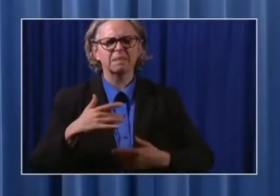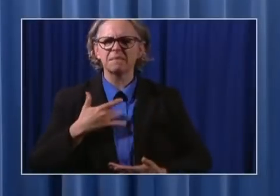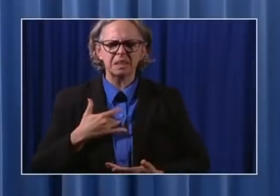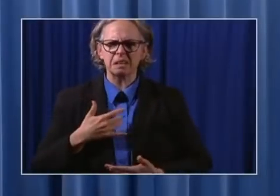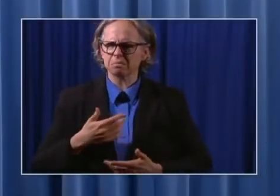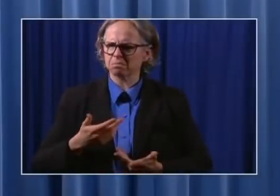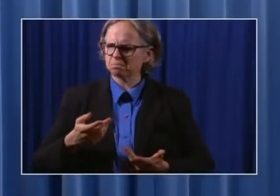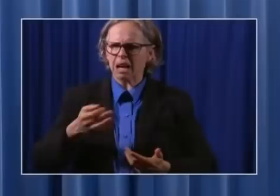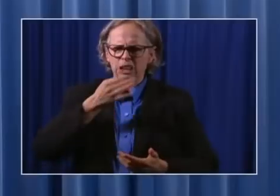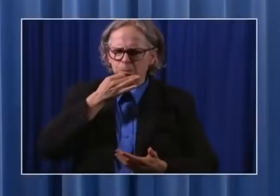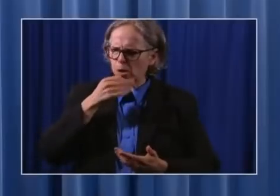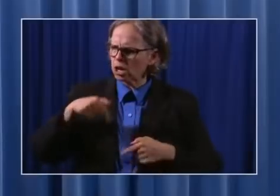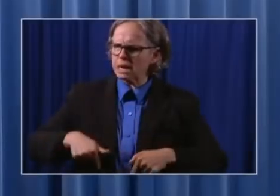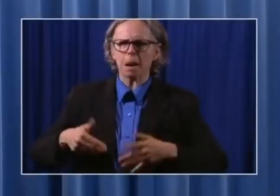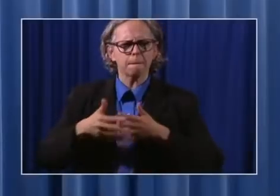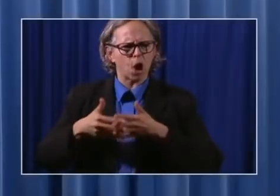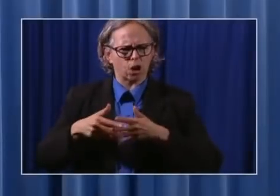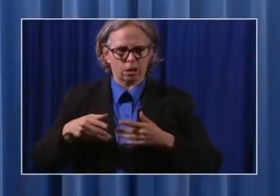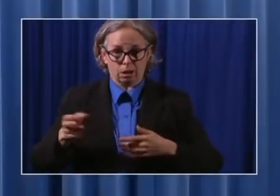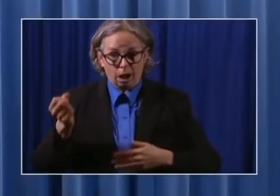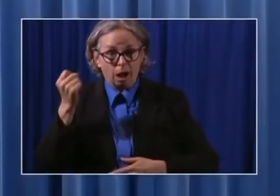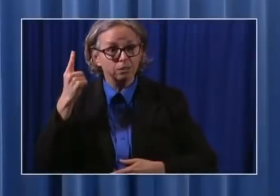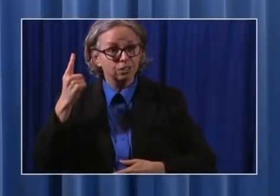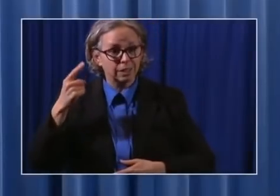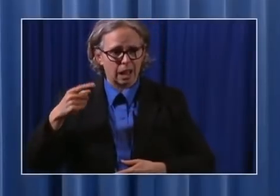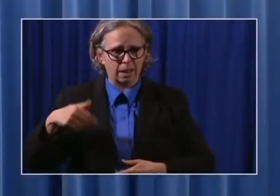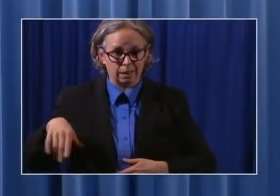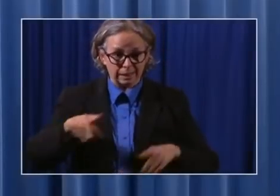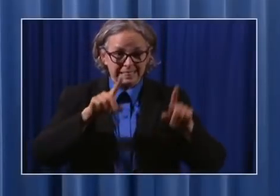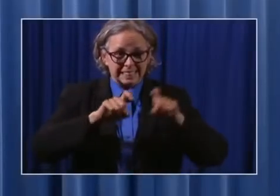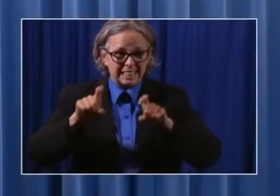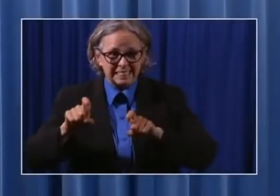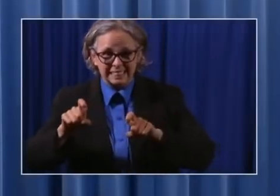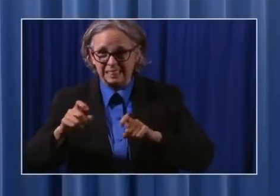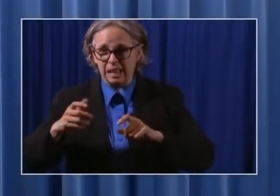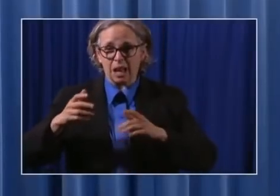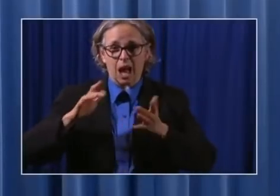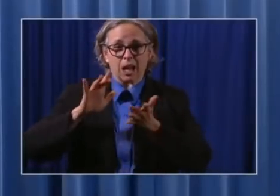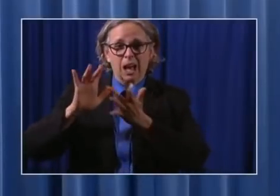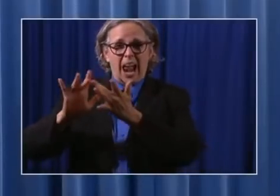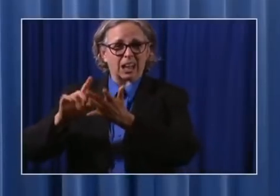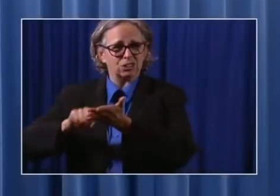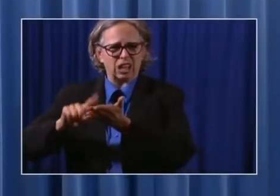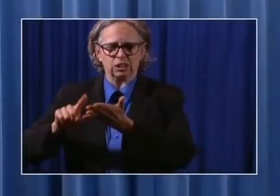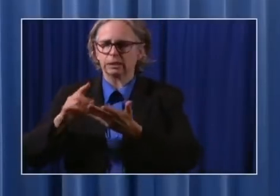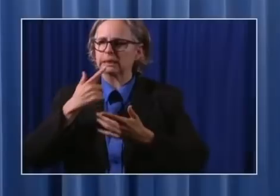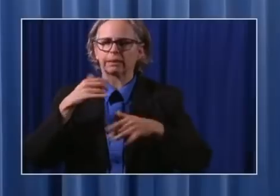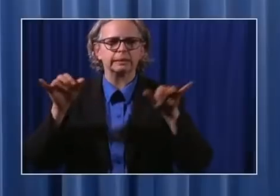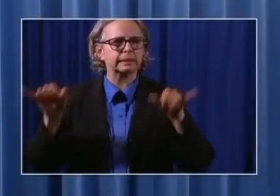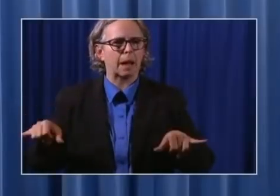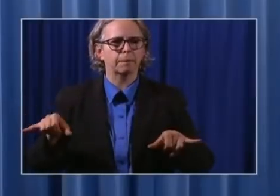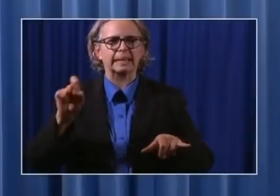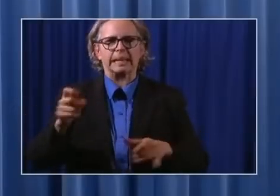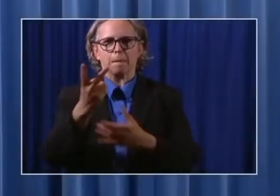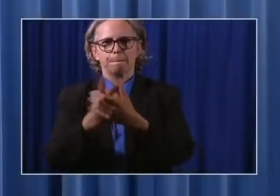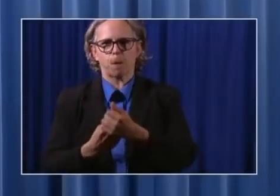tracing and testing says that the two go hand in hand, that we must have both